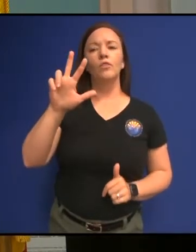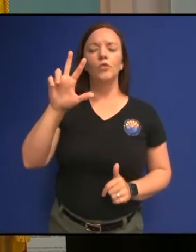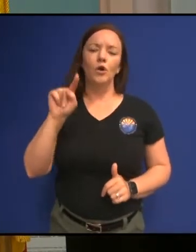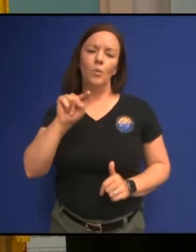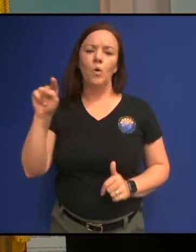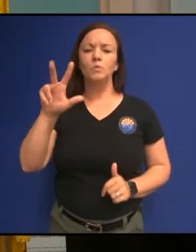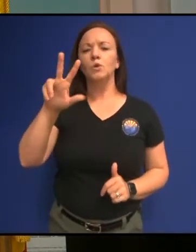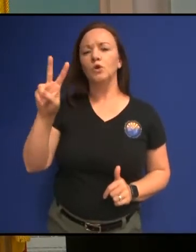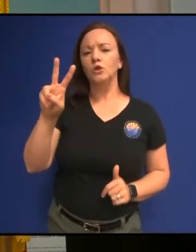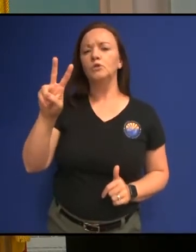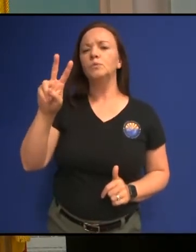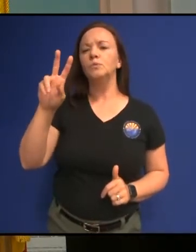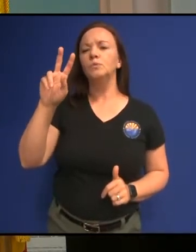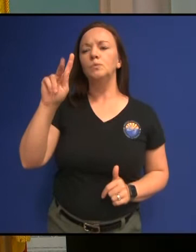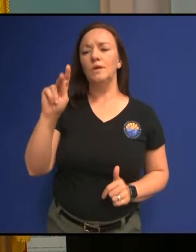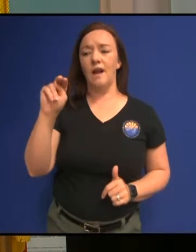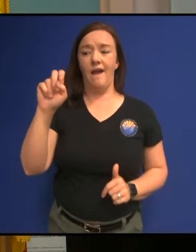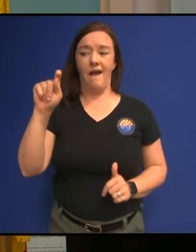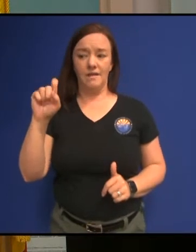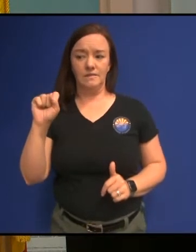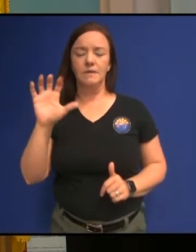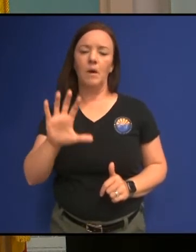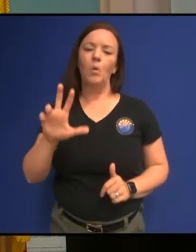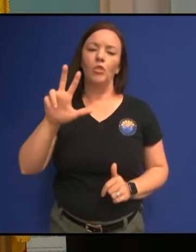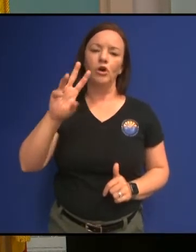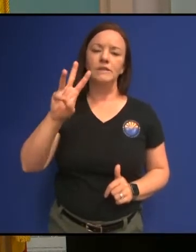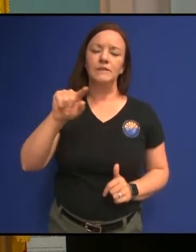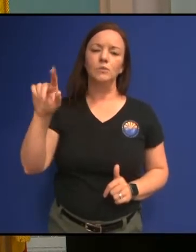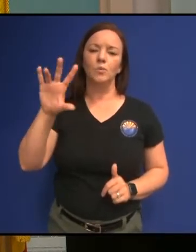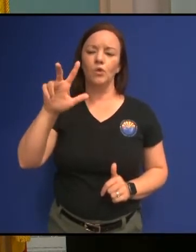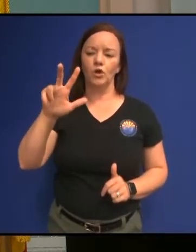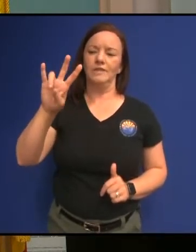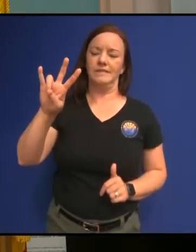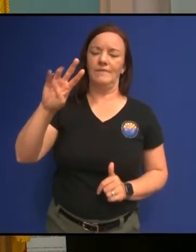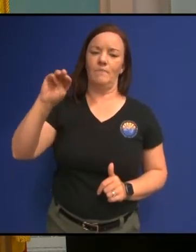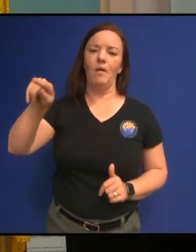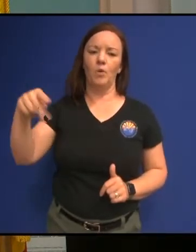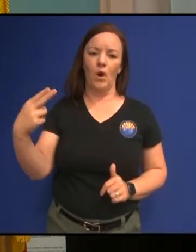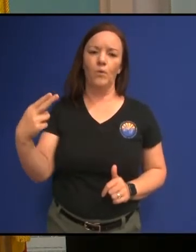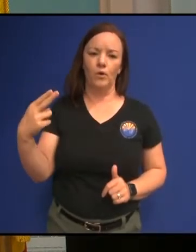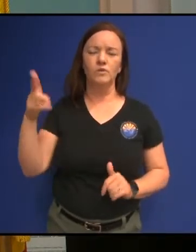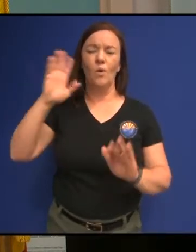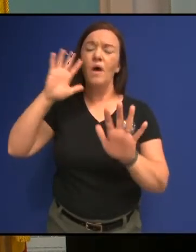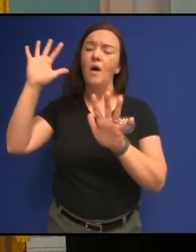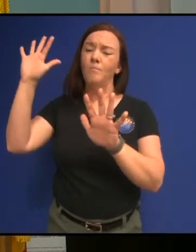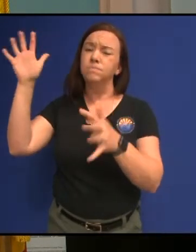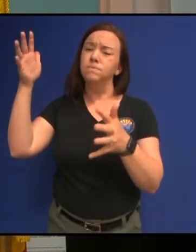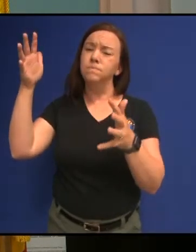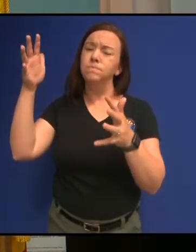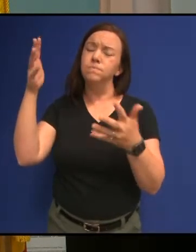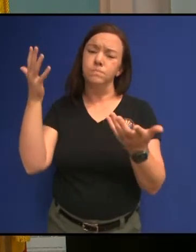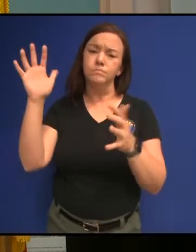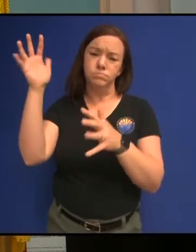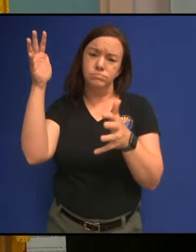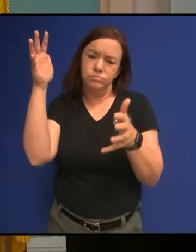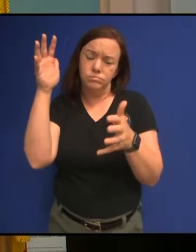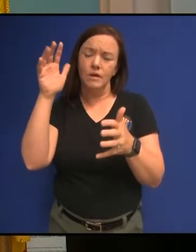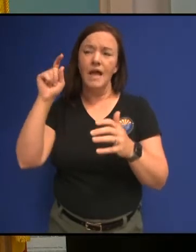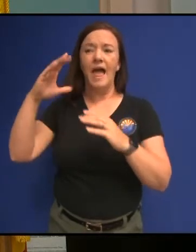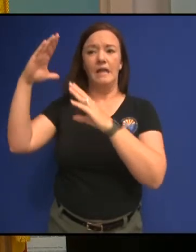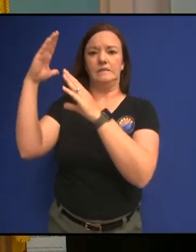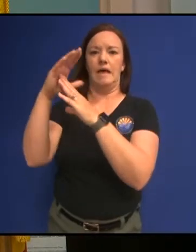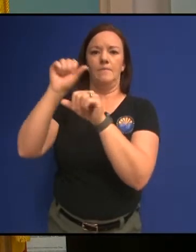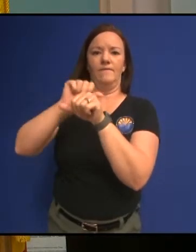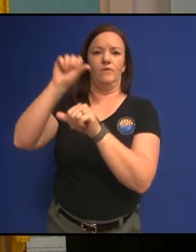32 knots, or upwards of 36 to 37 miles per hour. So those are some pretty high winds just at ridgetop